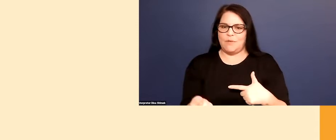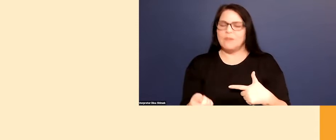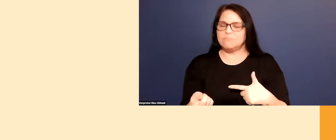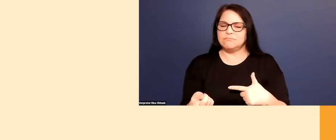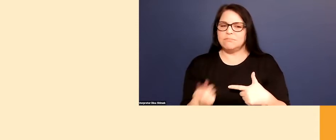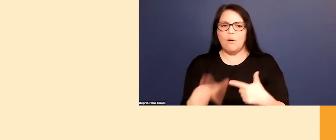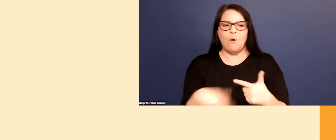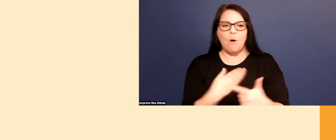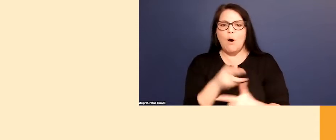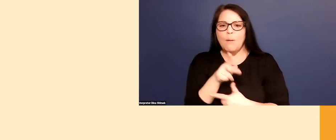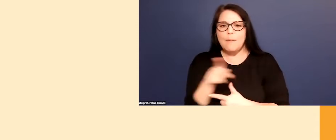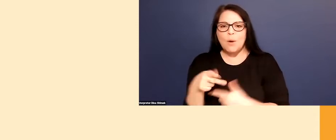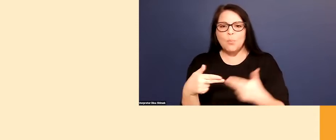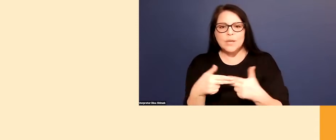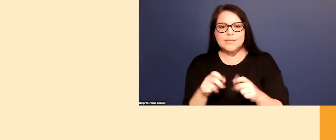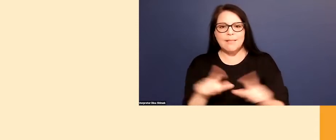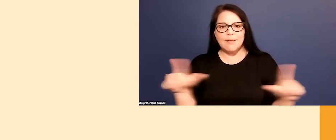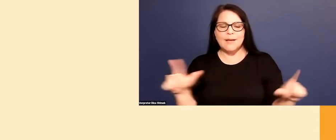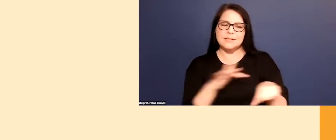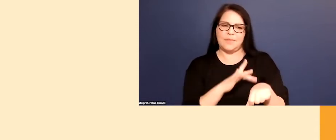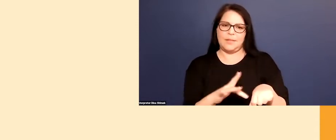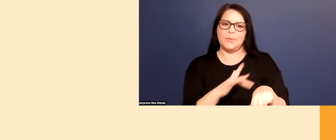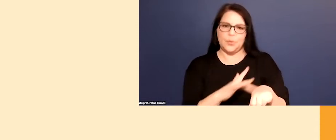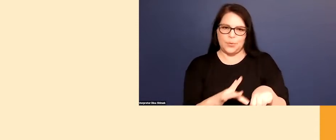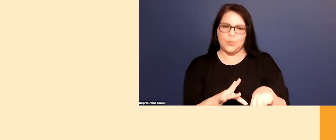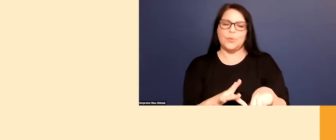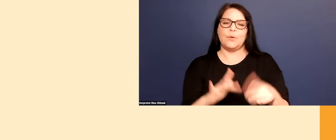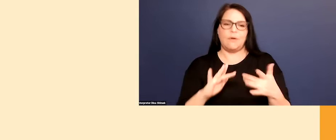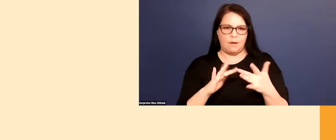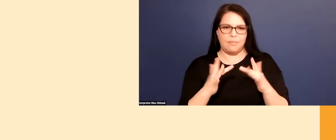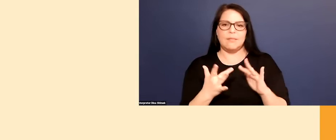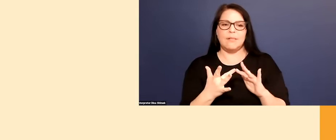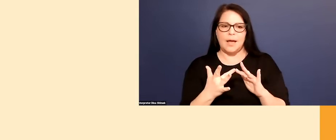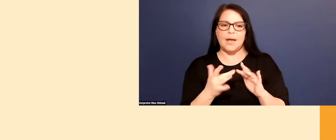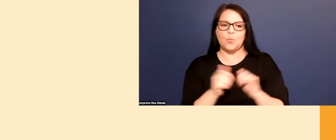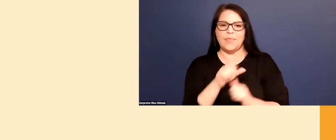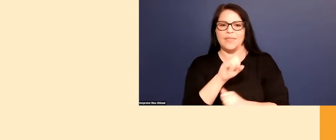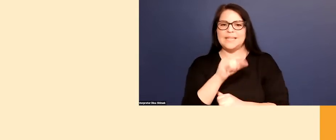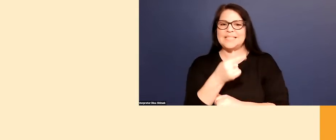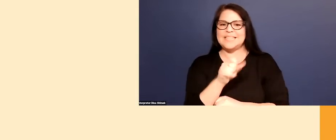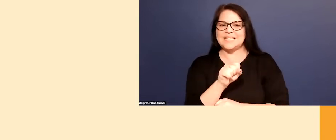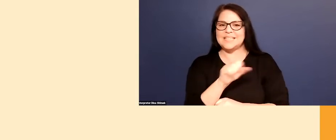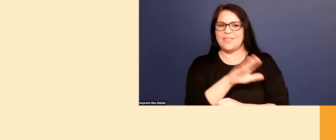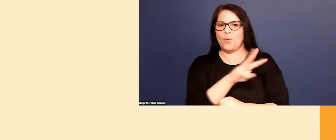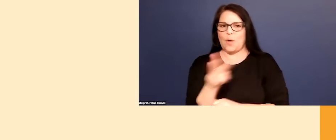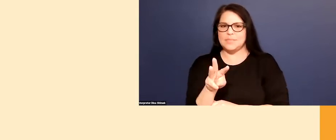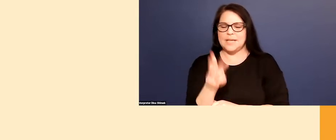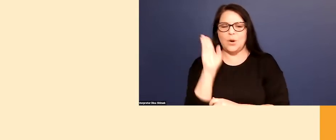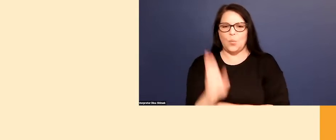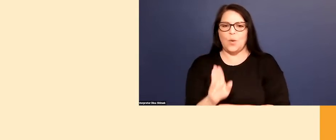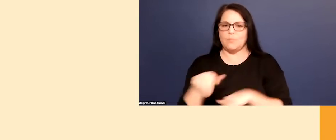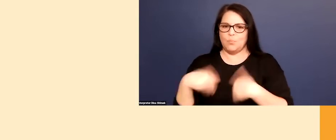of the PowerPoint slides are available online on DIG's website, and we're going to give you the